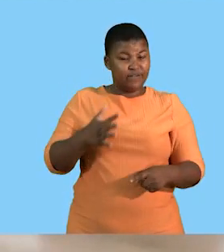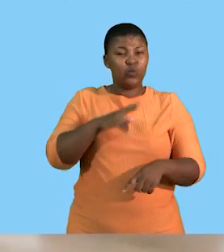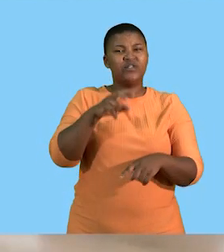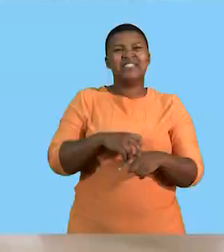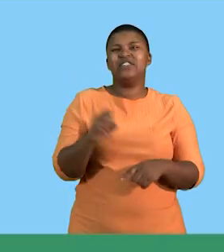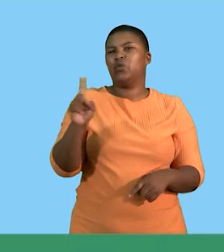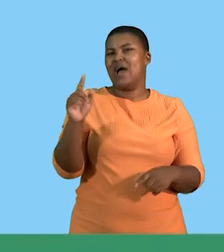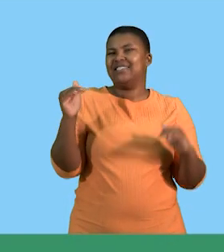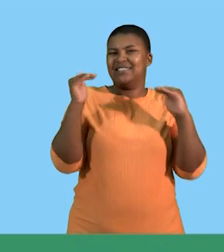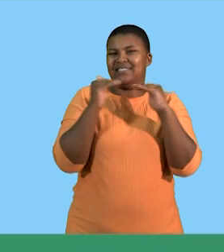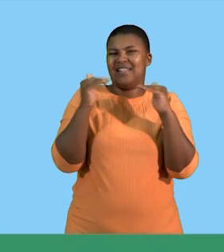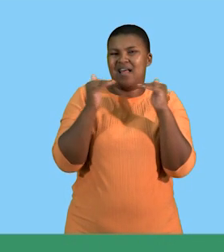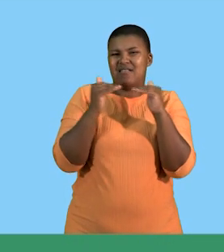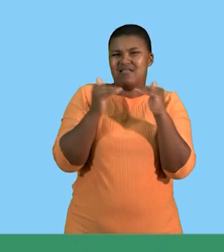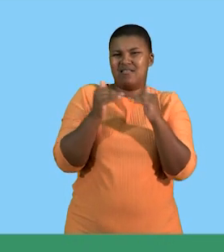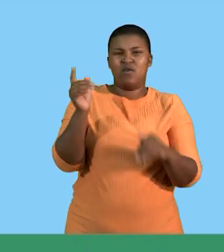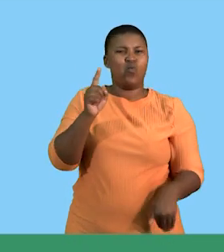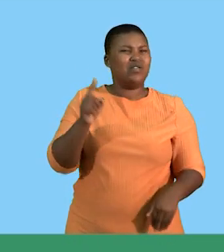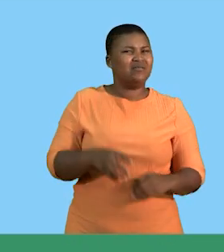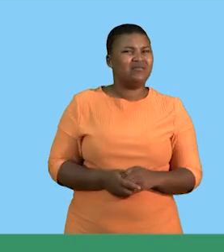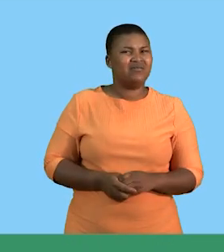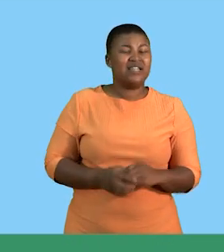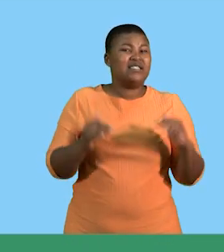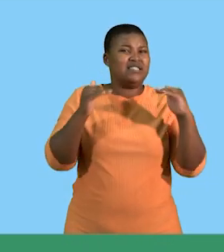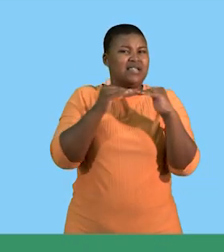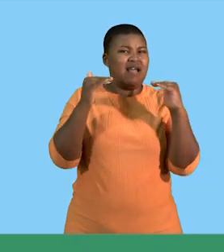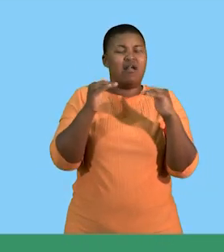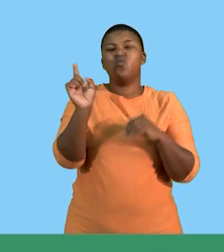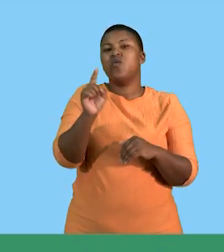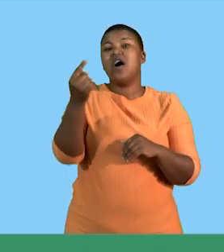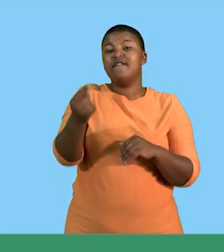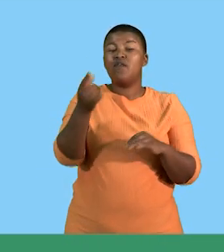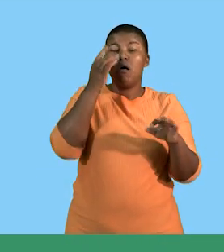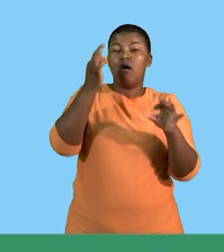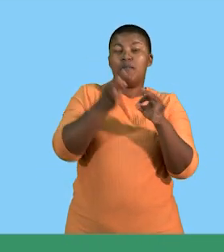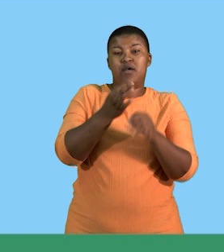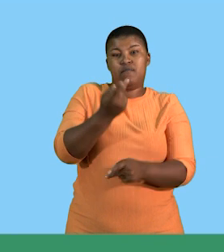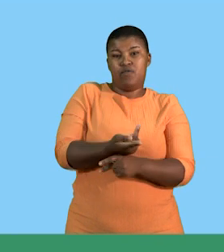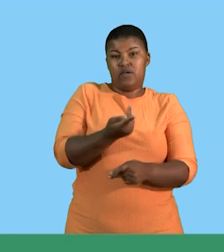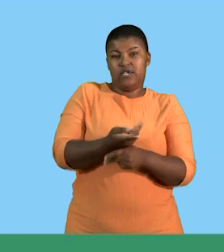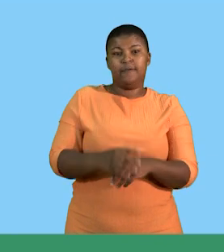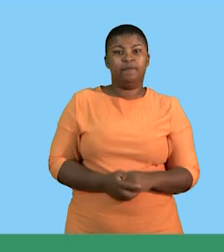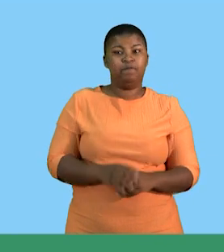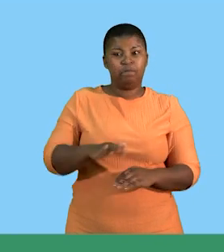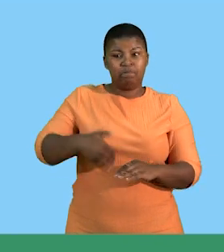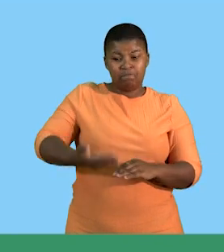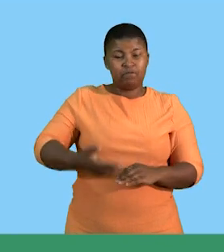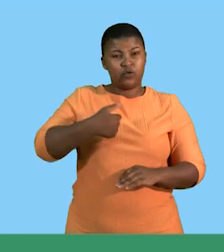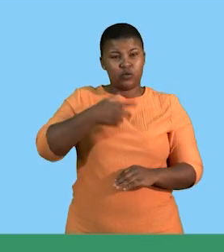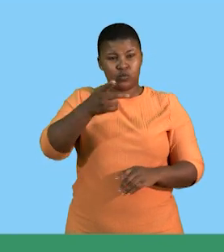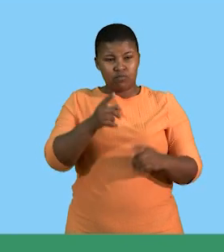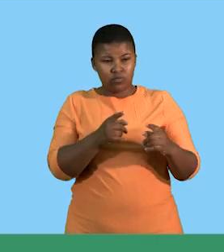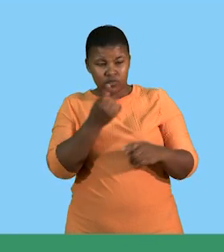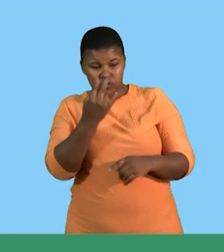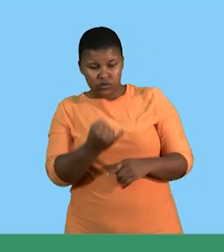is our standards for this specific product. Then we will measure our performance. So we will